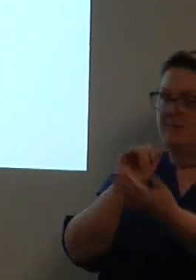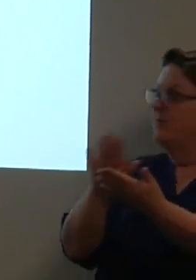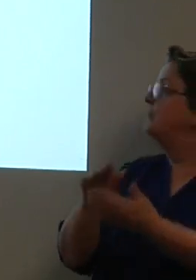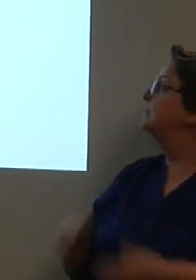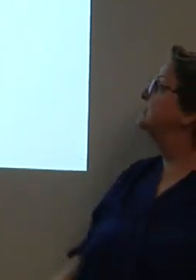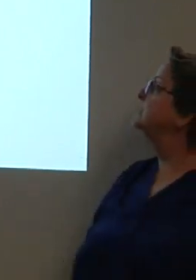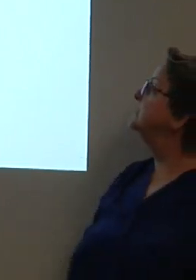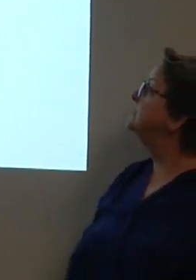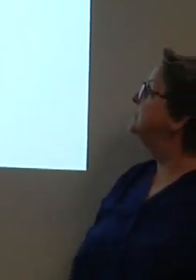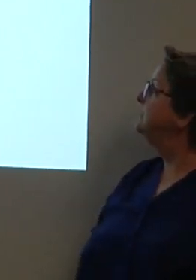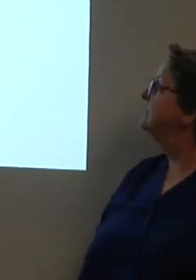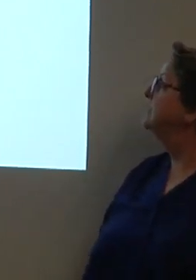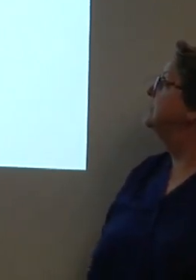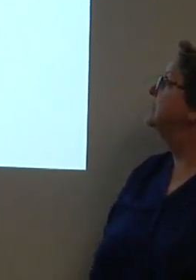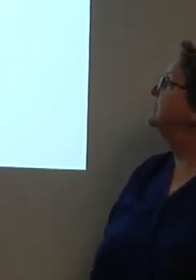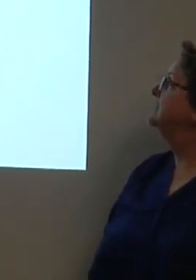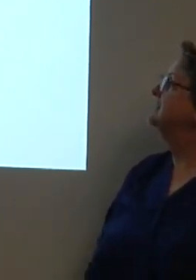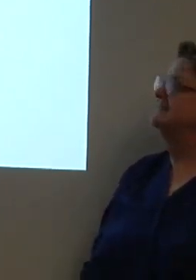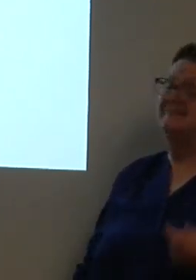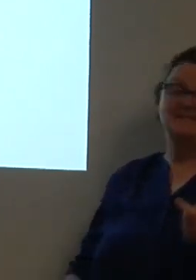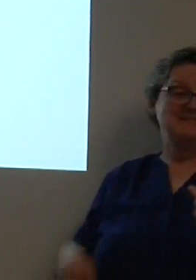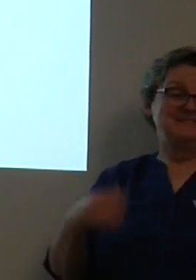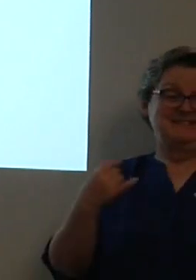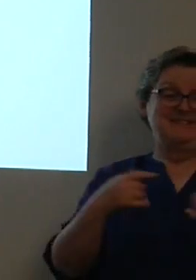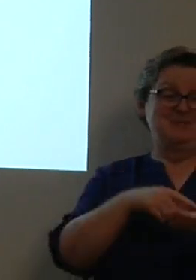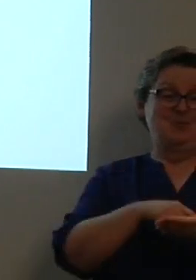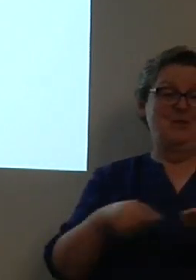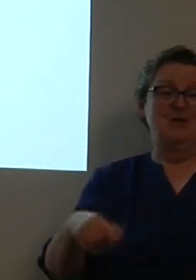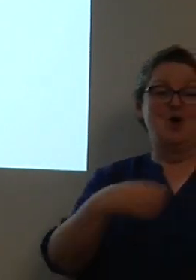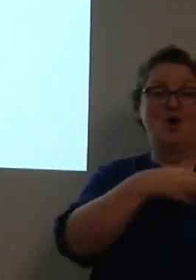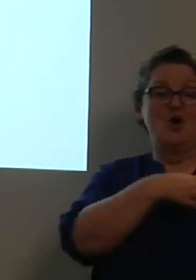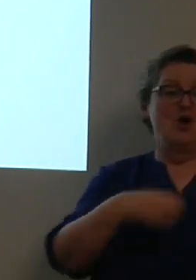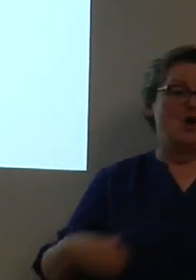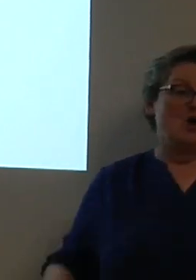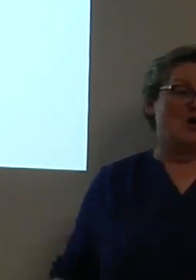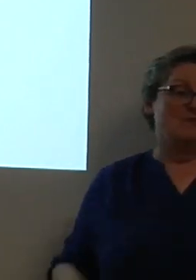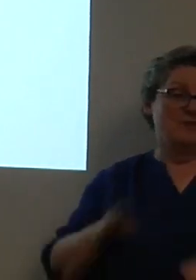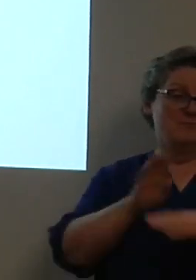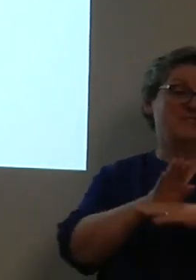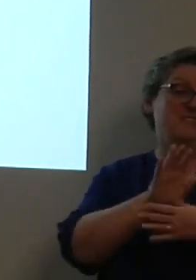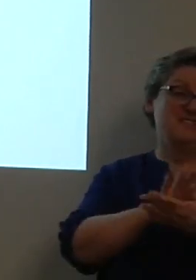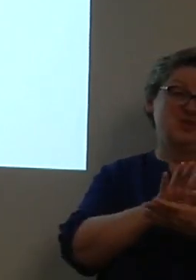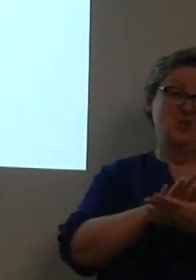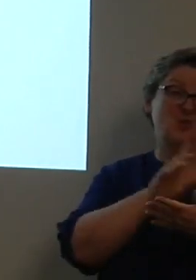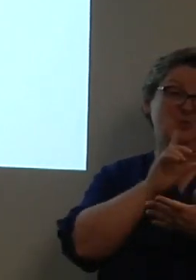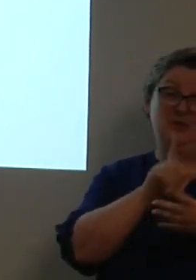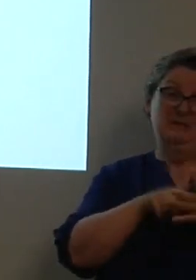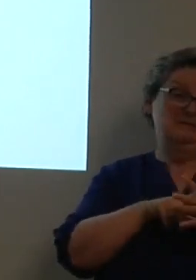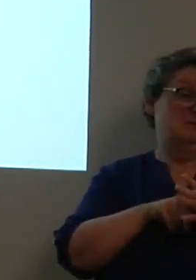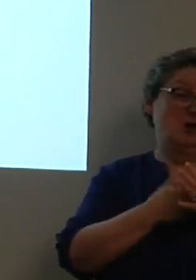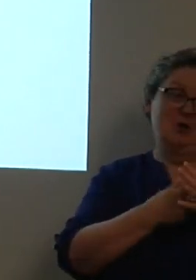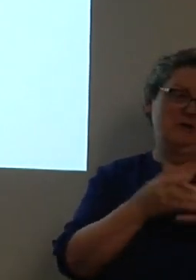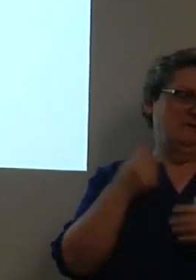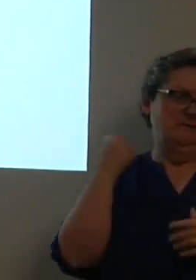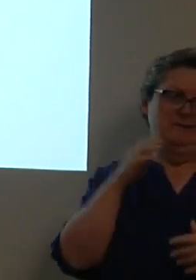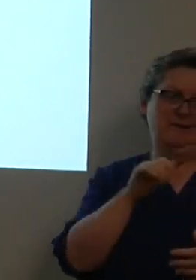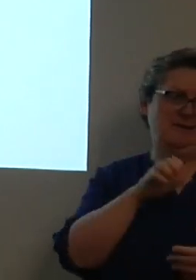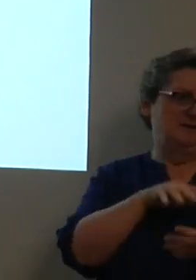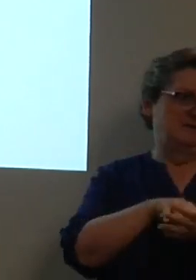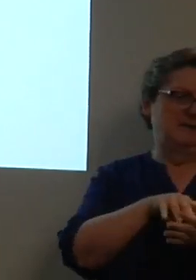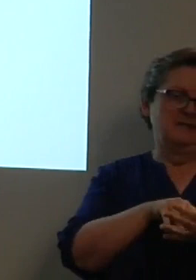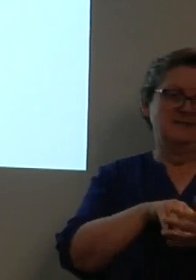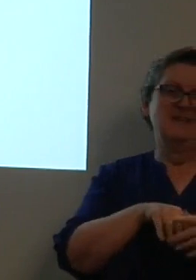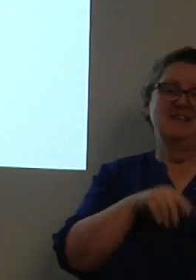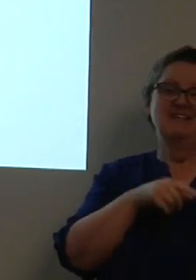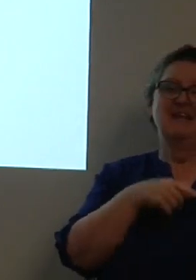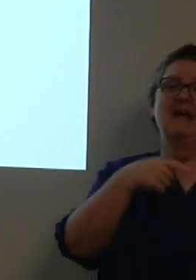So for example, I checked this out this week. Harvard Business School, they're one of the real pioneers of this approach and saying this is the way that we teach our